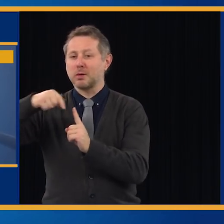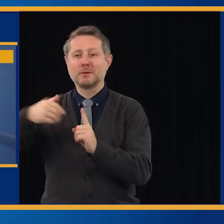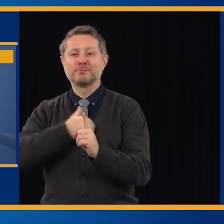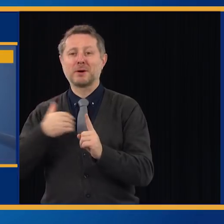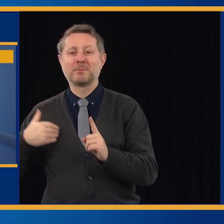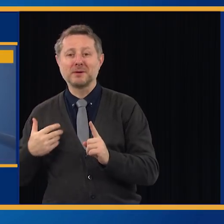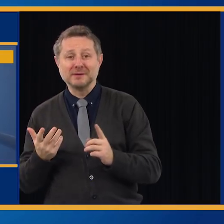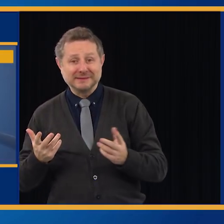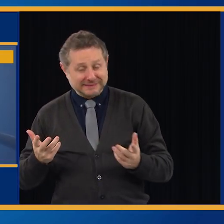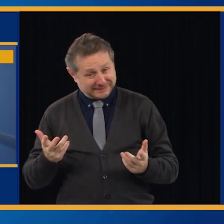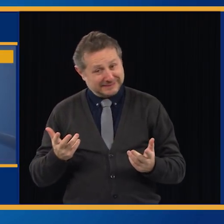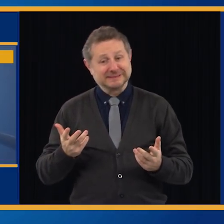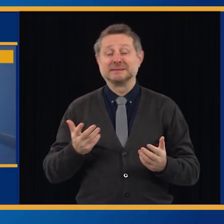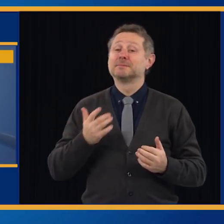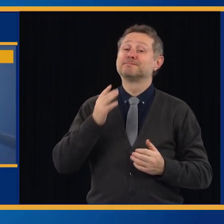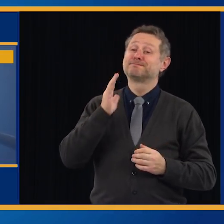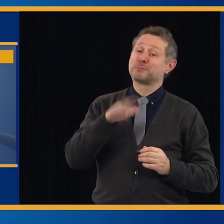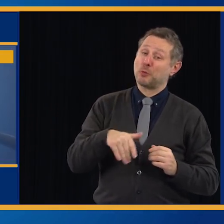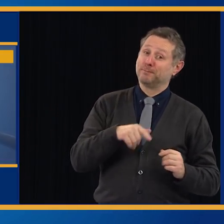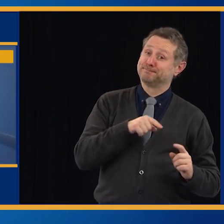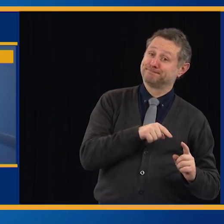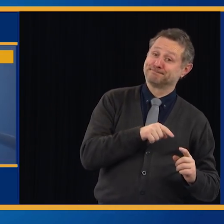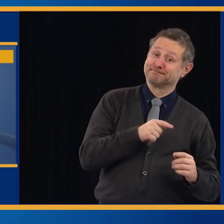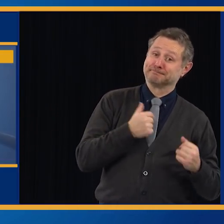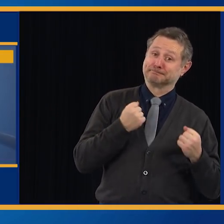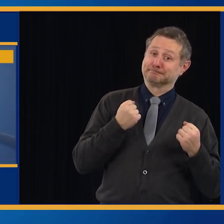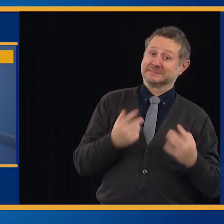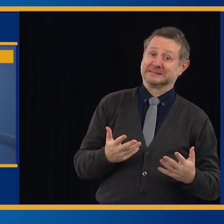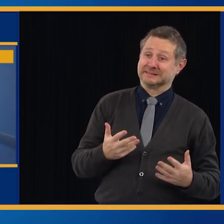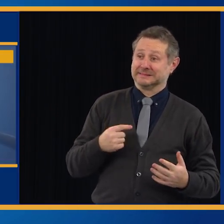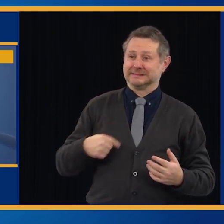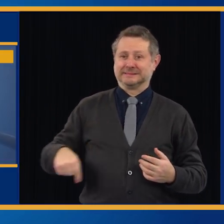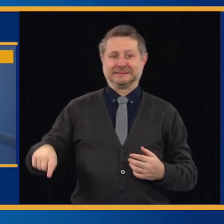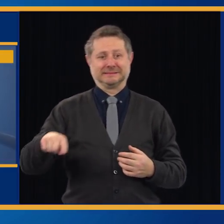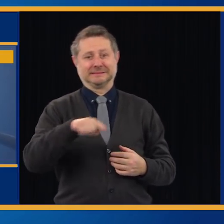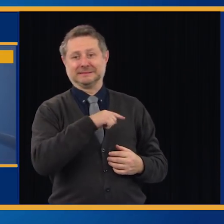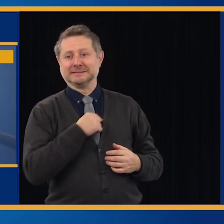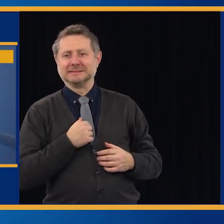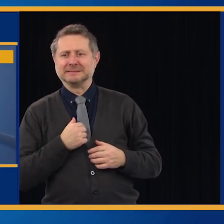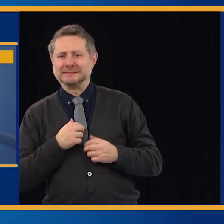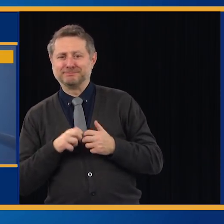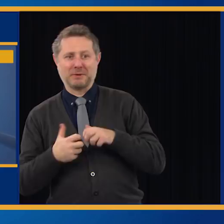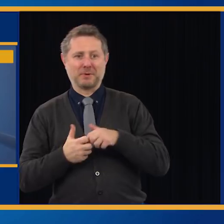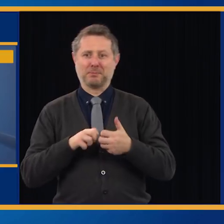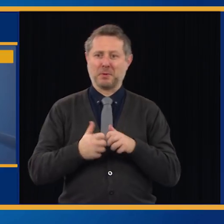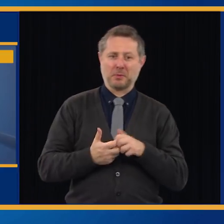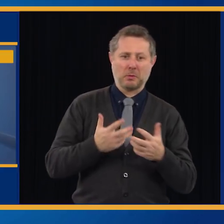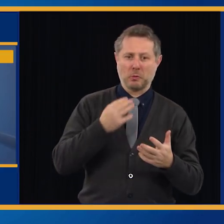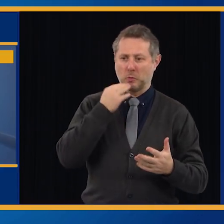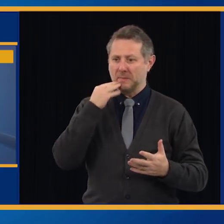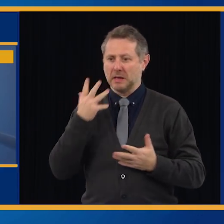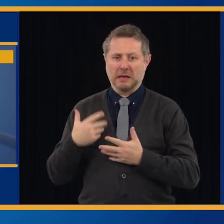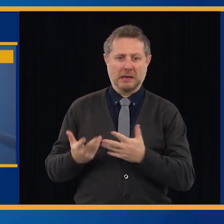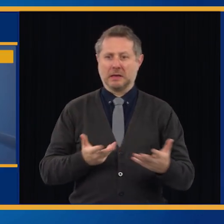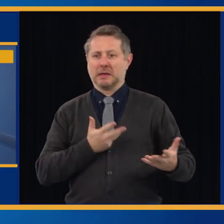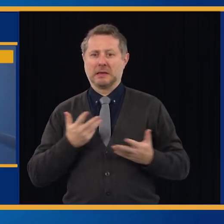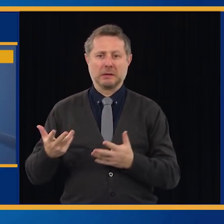other. I have enough issues without having to explain how I infected my significant other with COVID, which is a valid